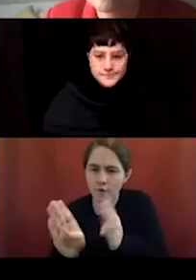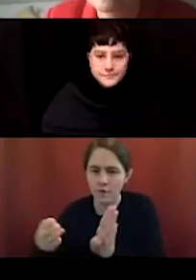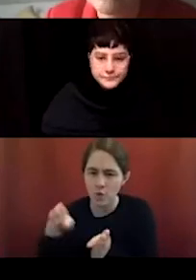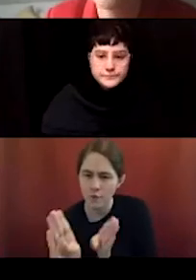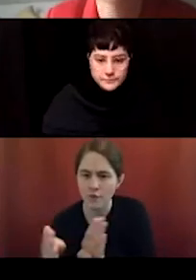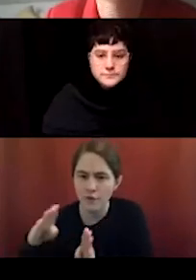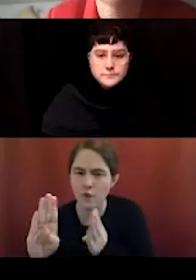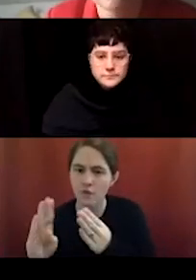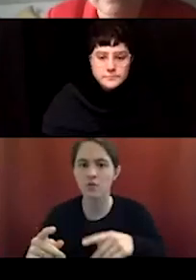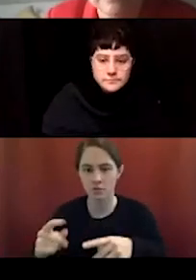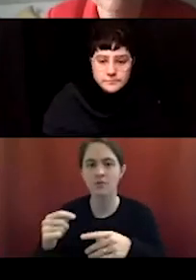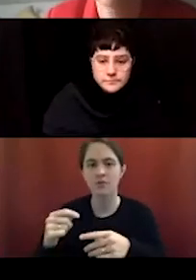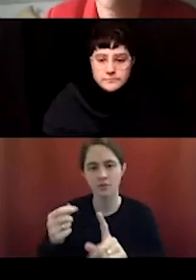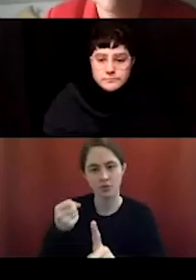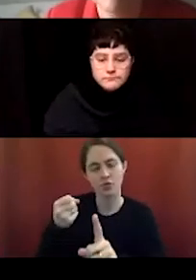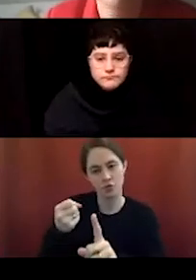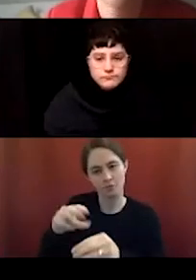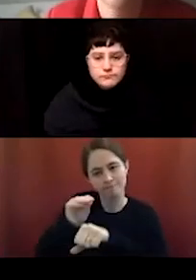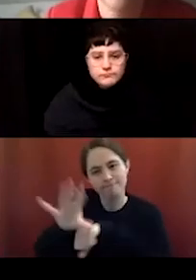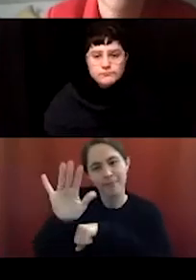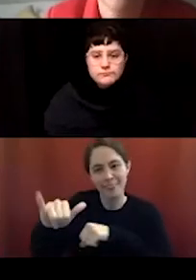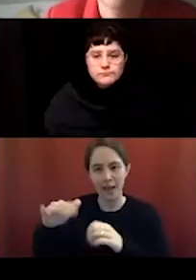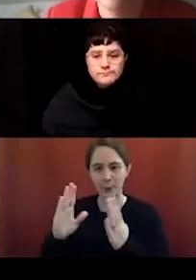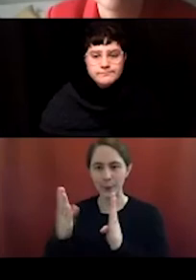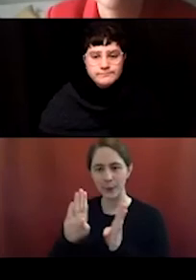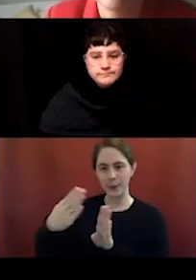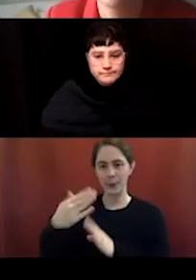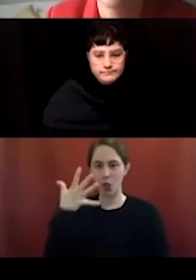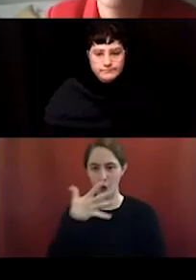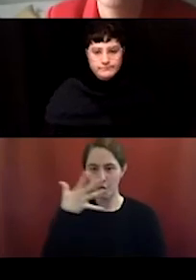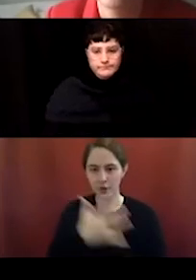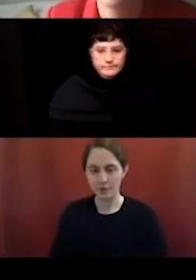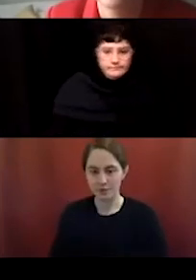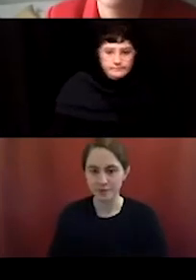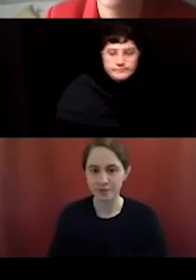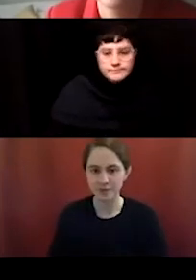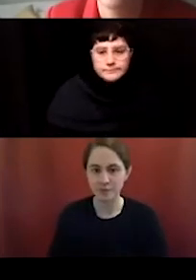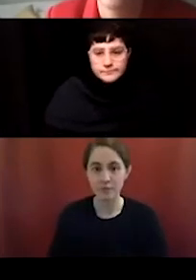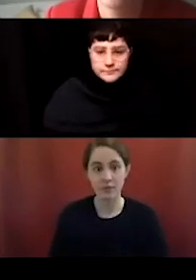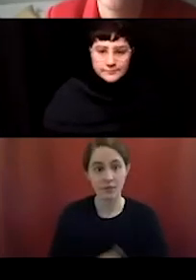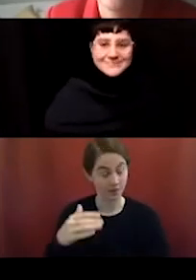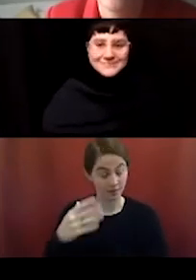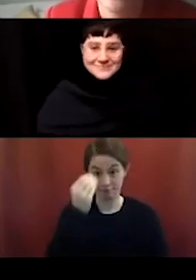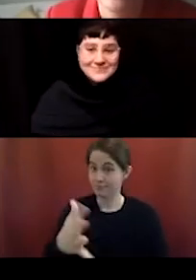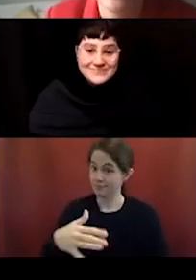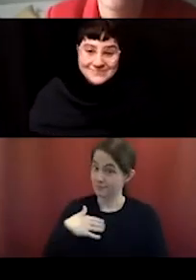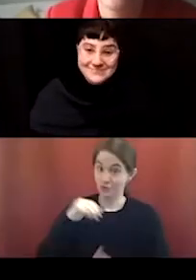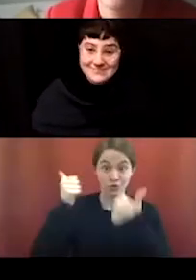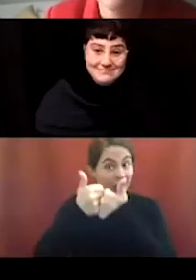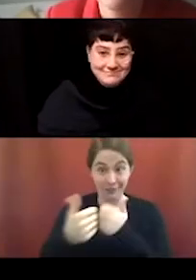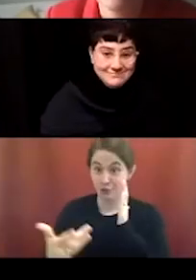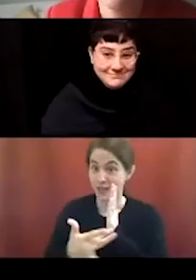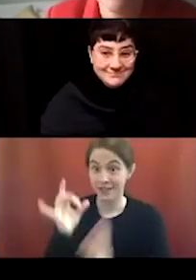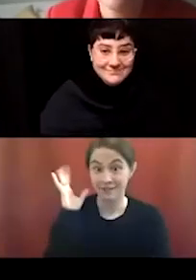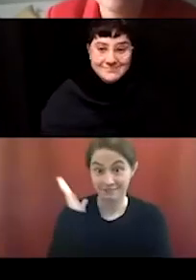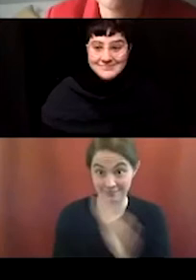directions to get the form. And that is a very difficult technique.